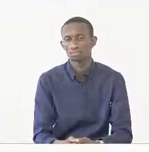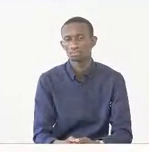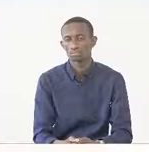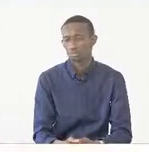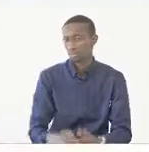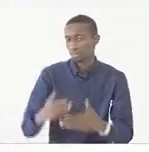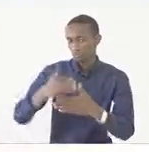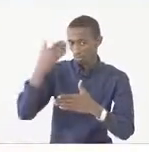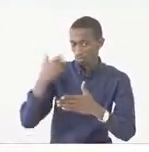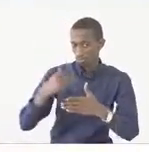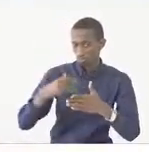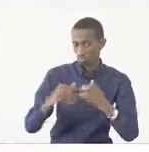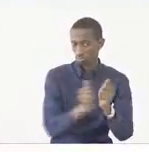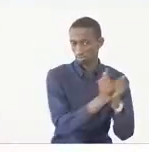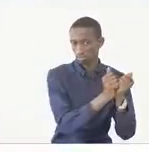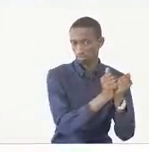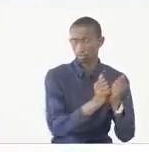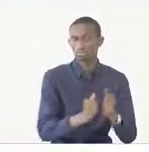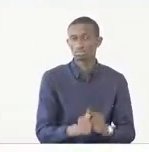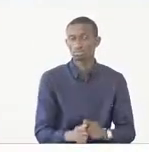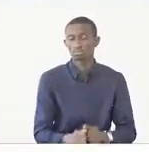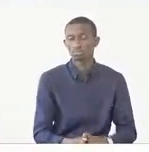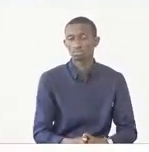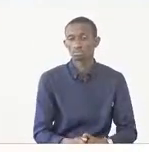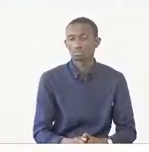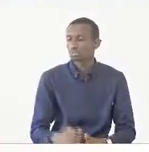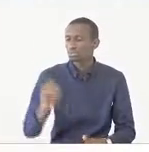before collision. So this is what we have. We have that 0